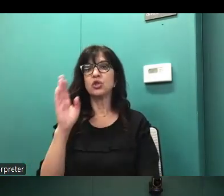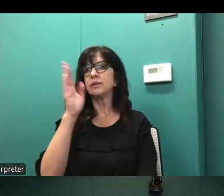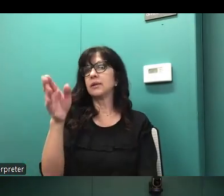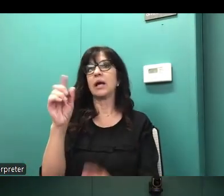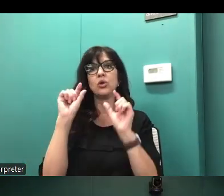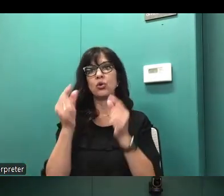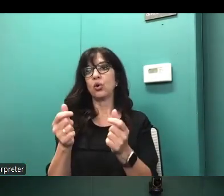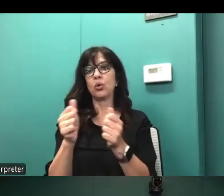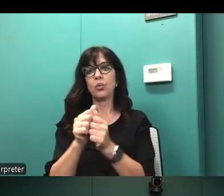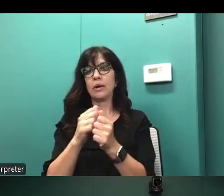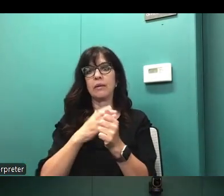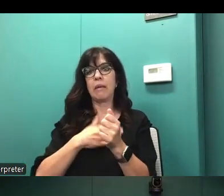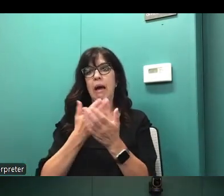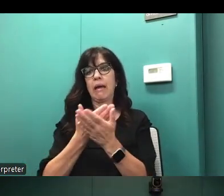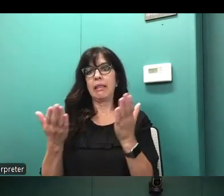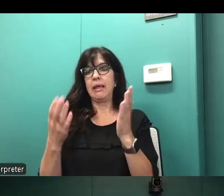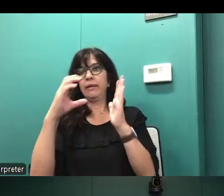thing with my little thing at the top.